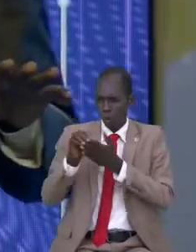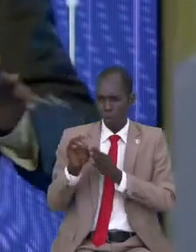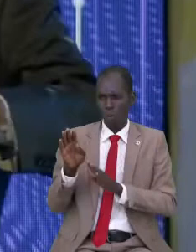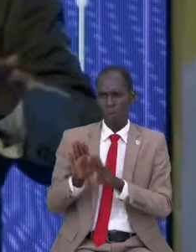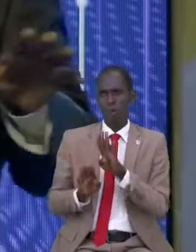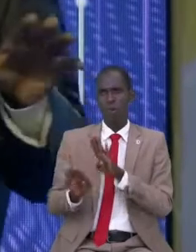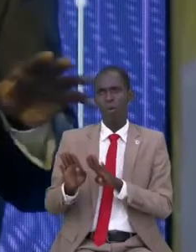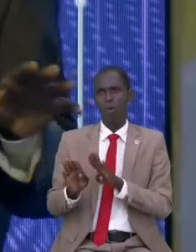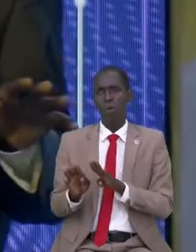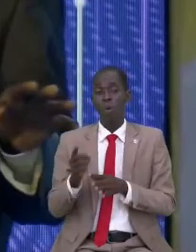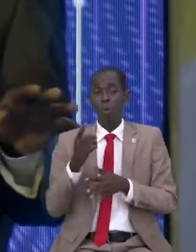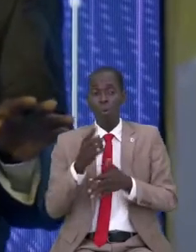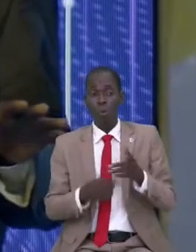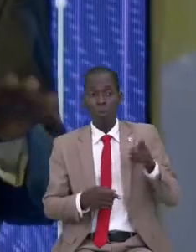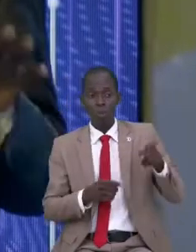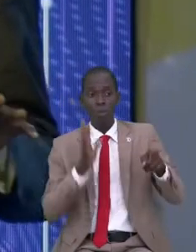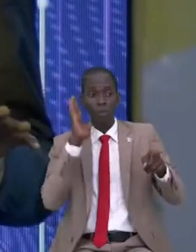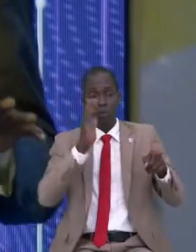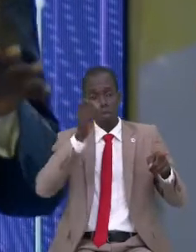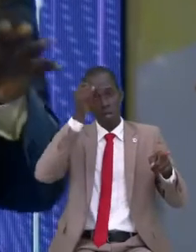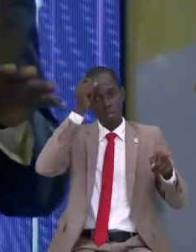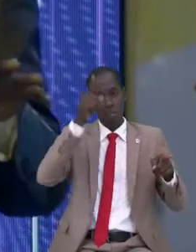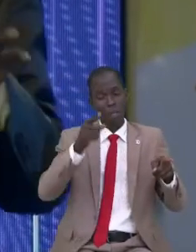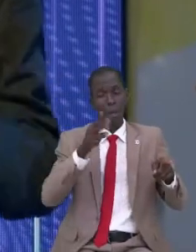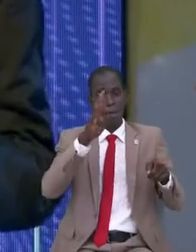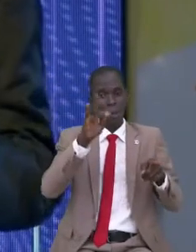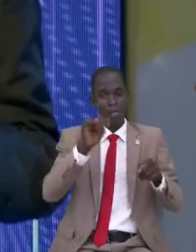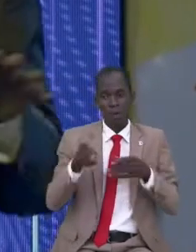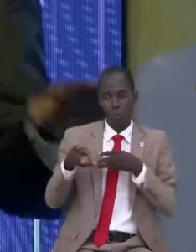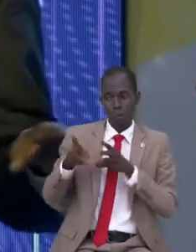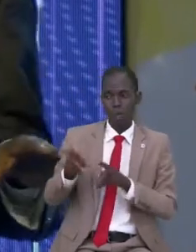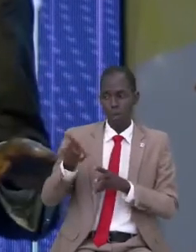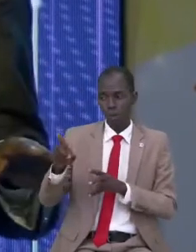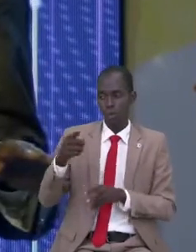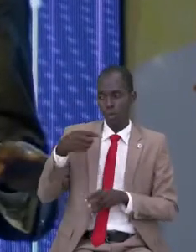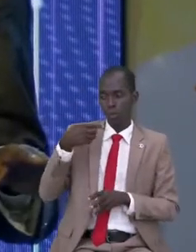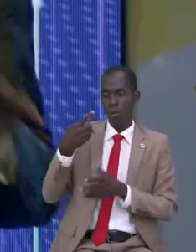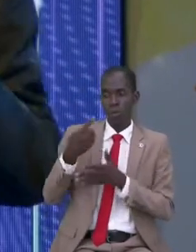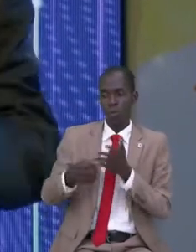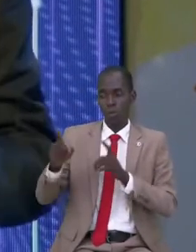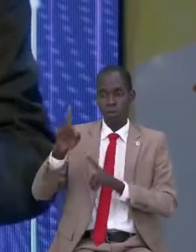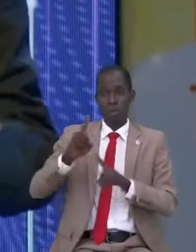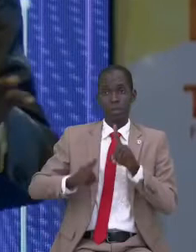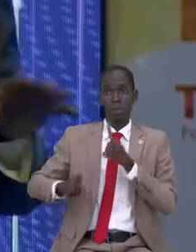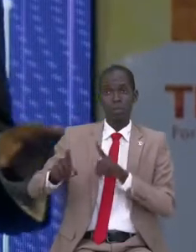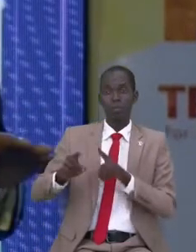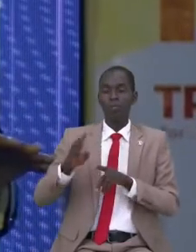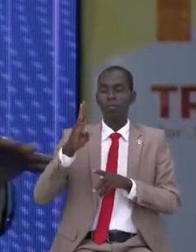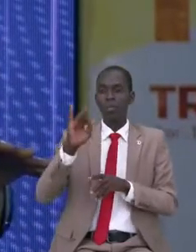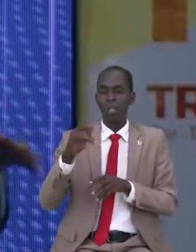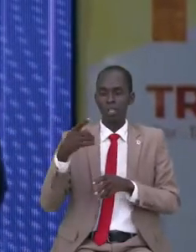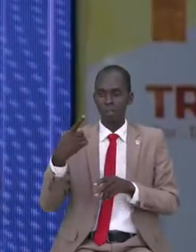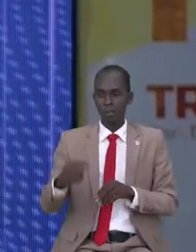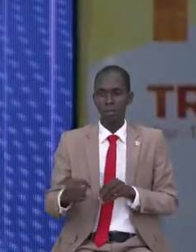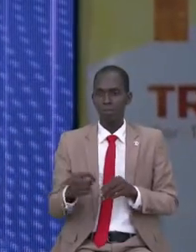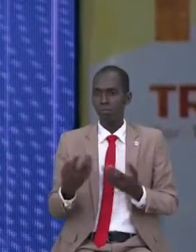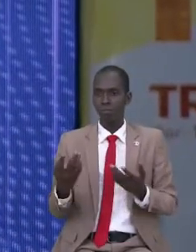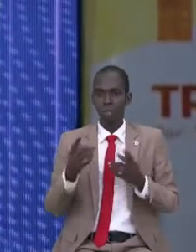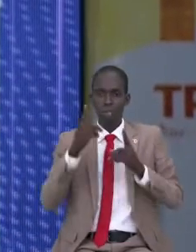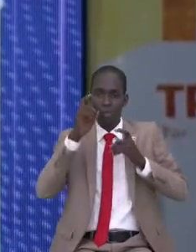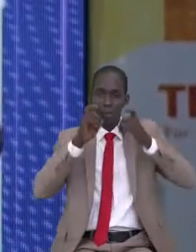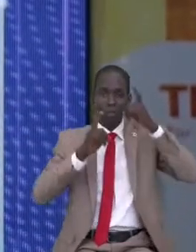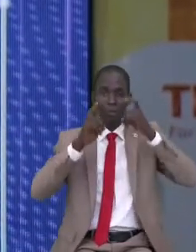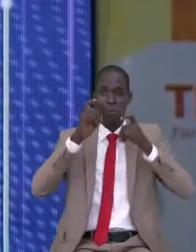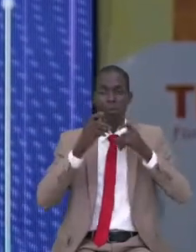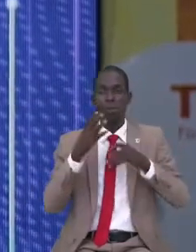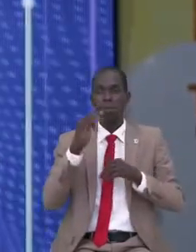will understand by the way you say what you say, by your posture, by your